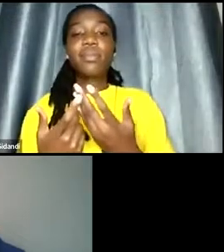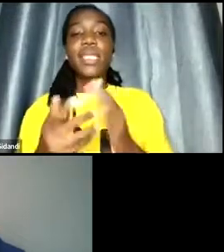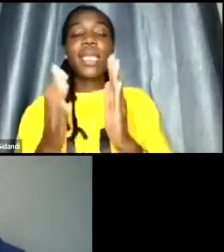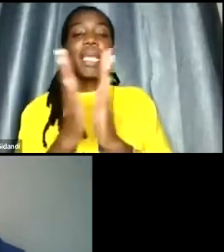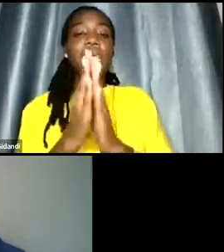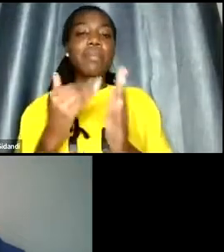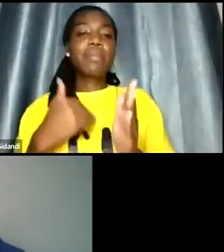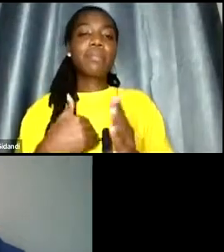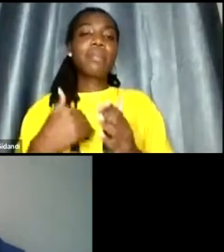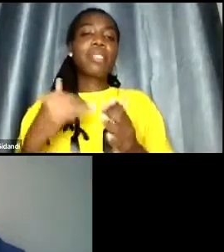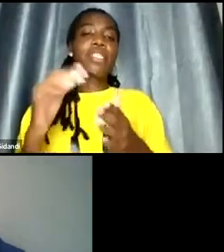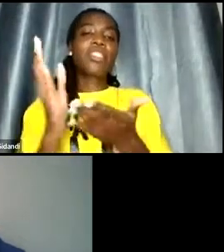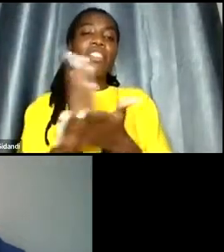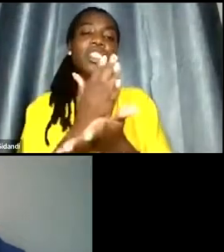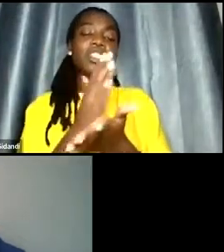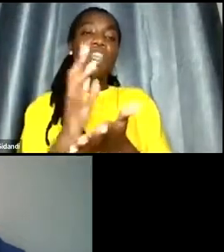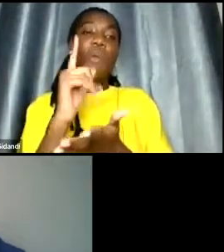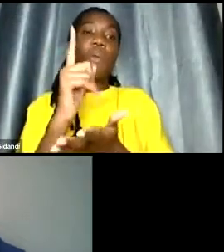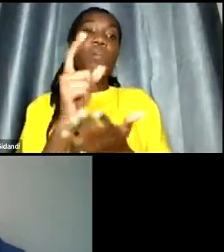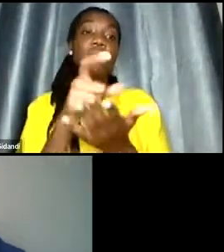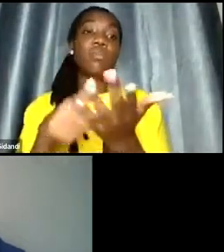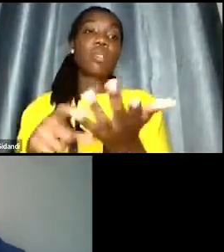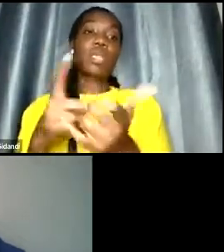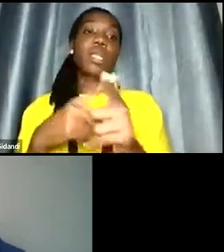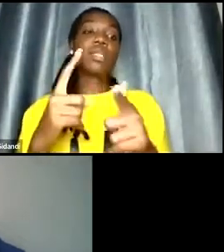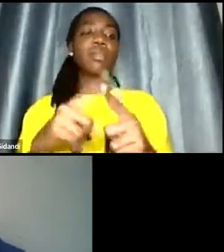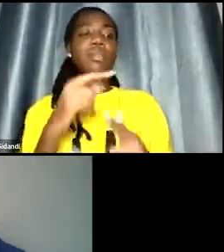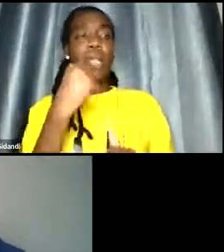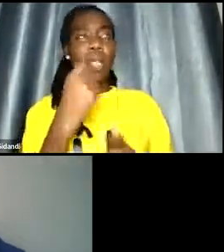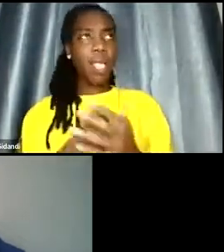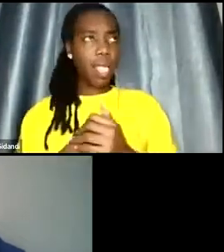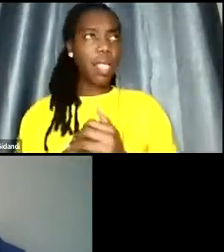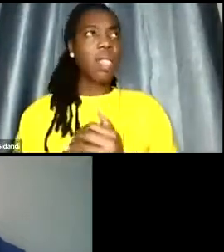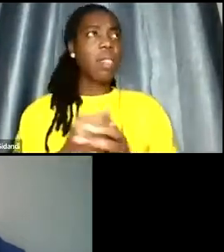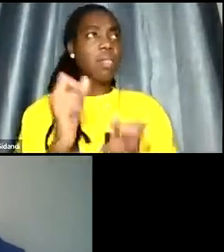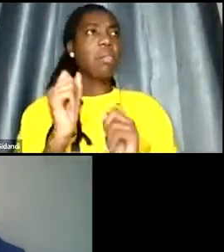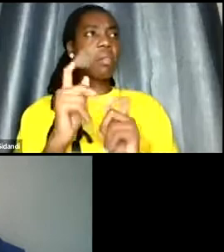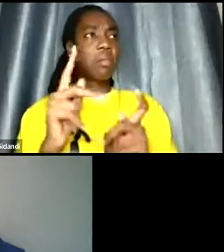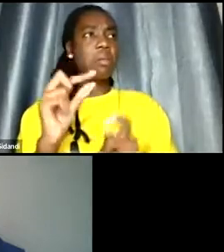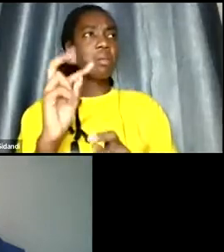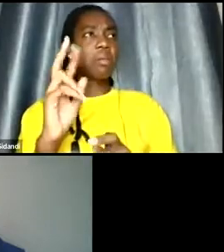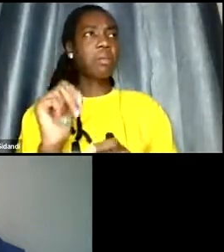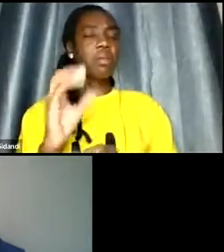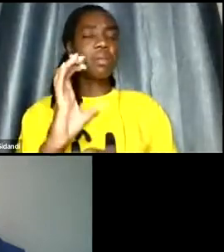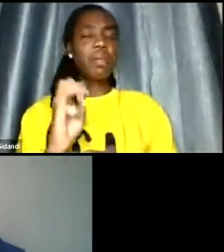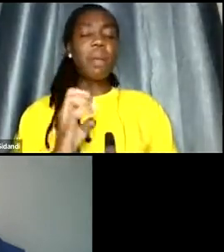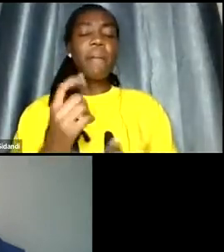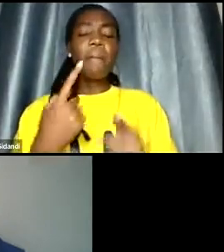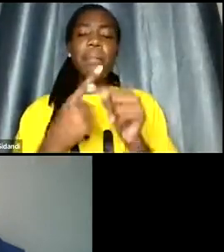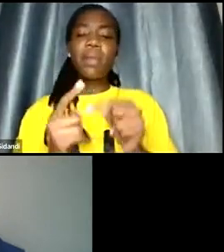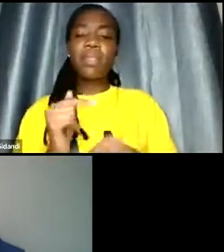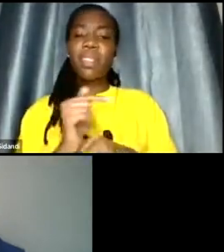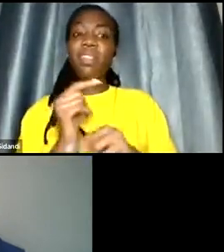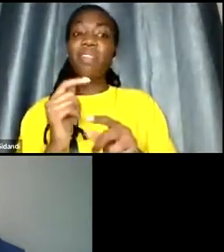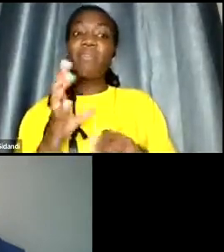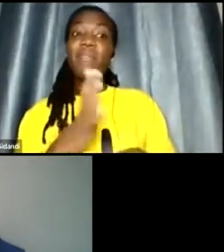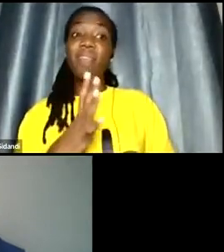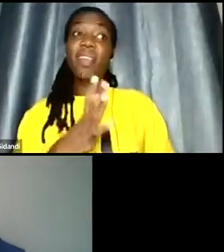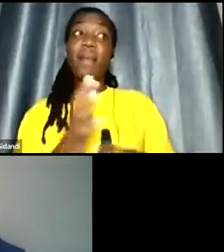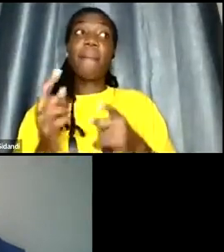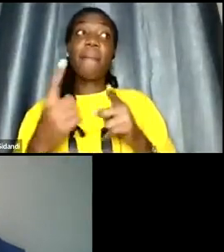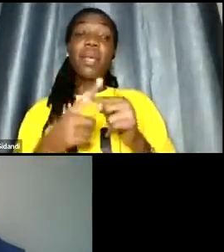of the flyers and somebody was like, okay, fine, Grace, this is fine, but in a lot